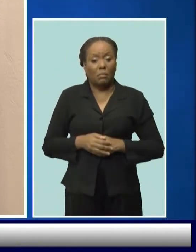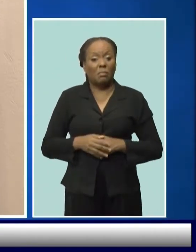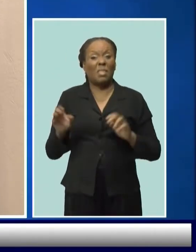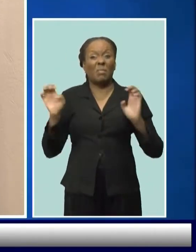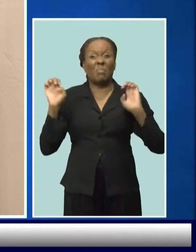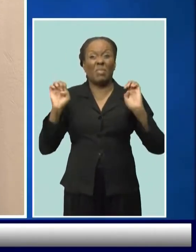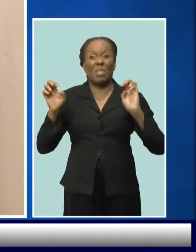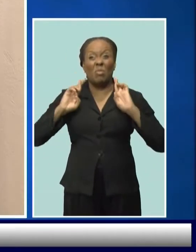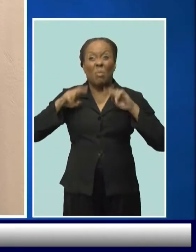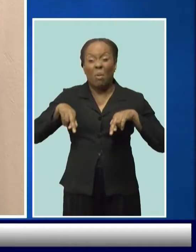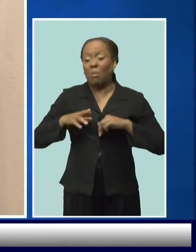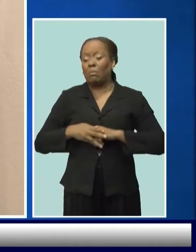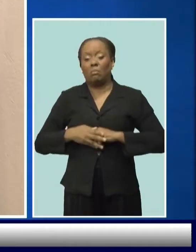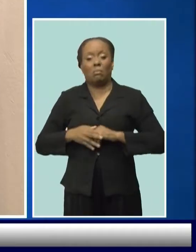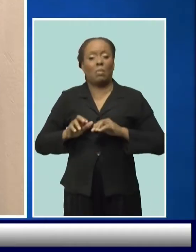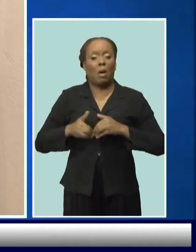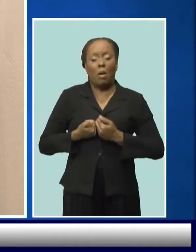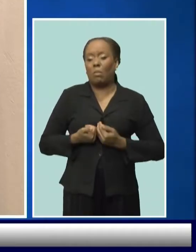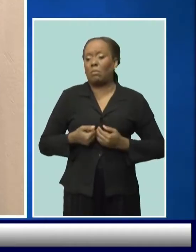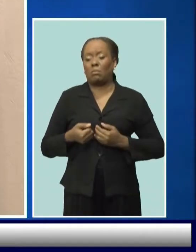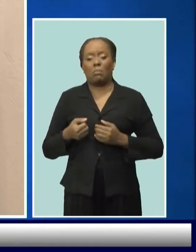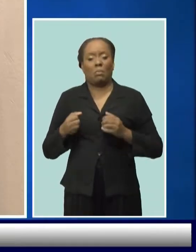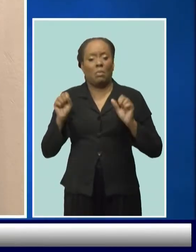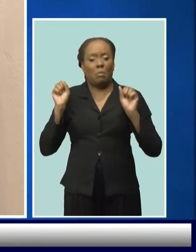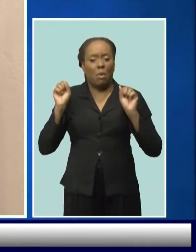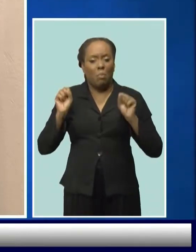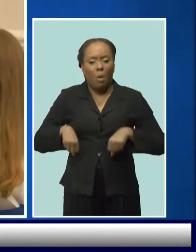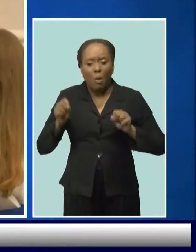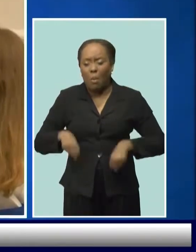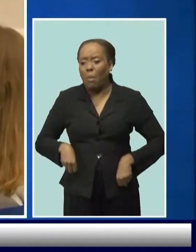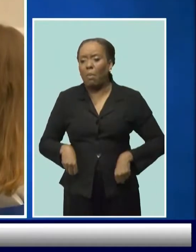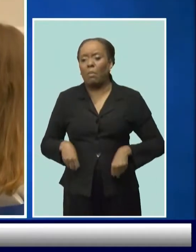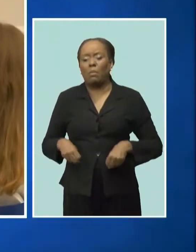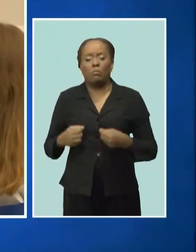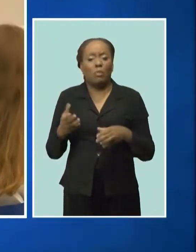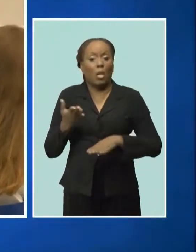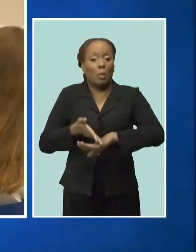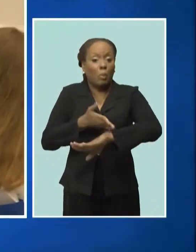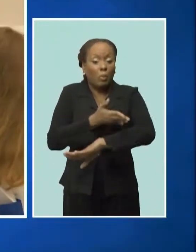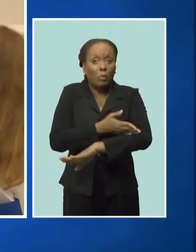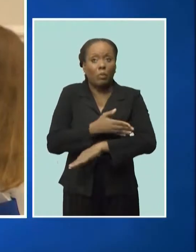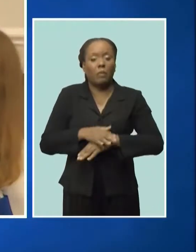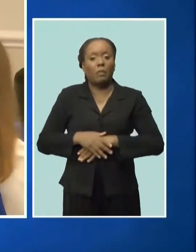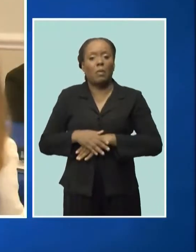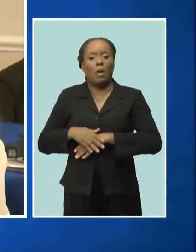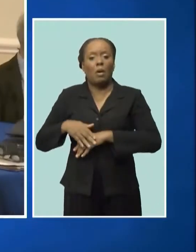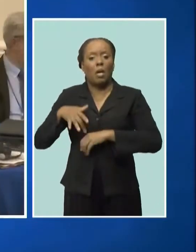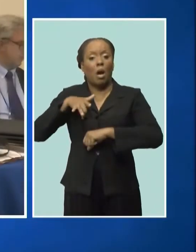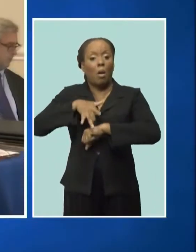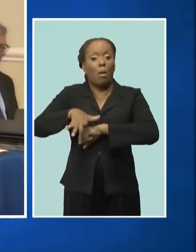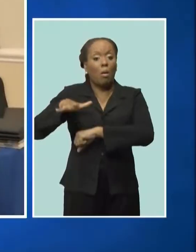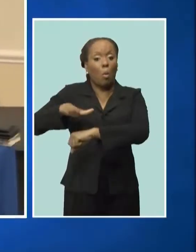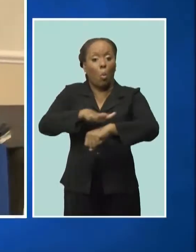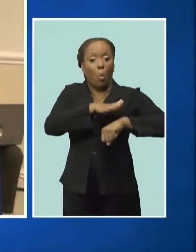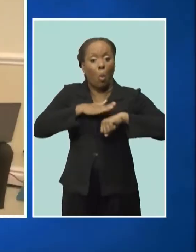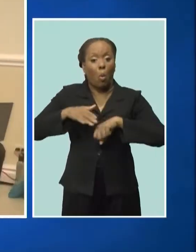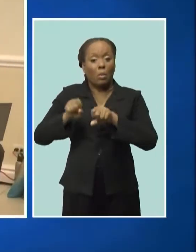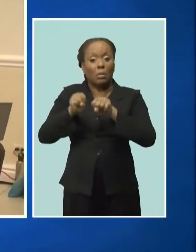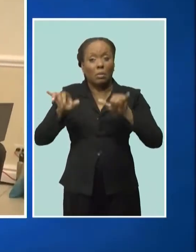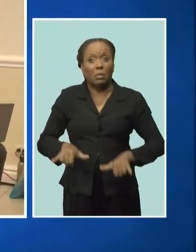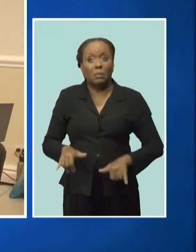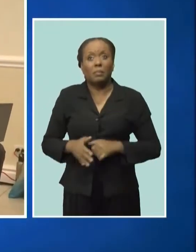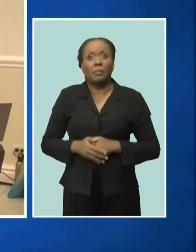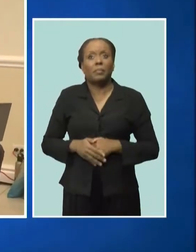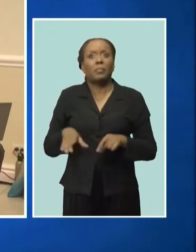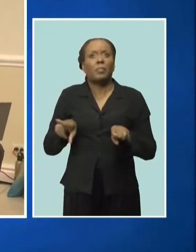mechanisms, capacity building, and early warning systems. Similarly, the LAC region possesses invaluable knowledge and insights